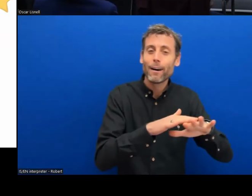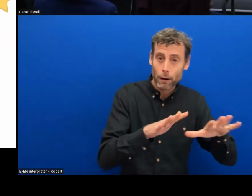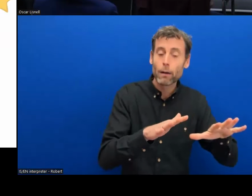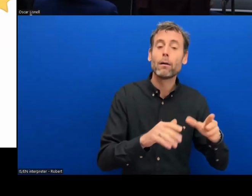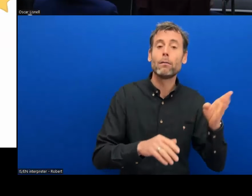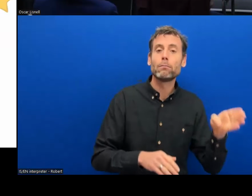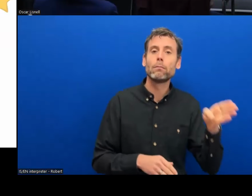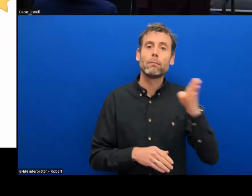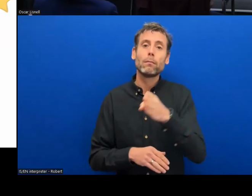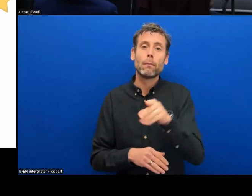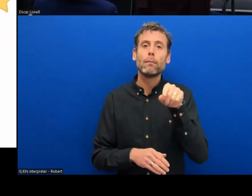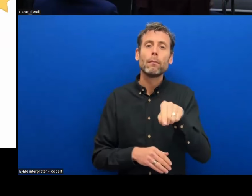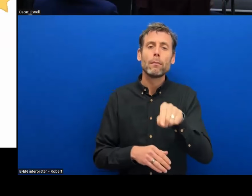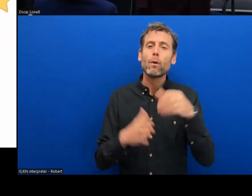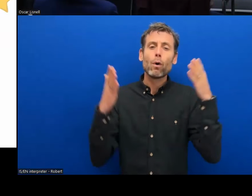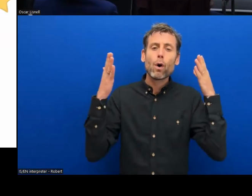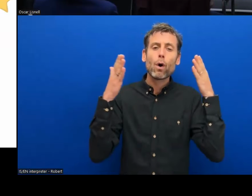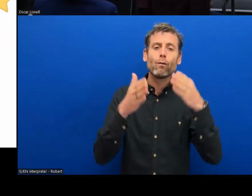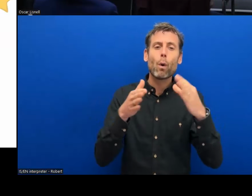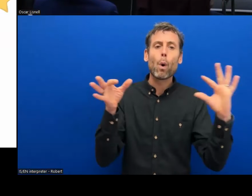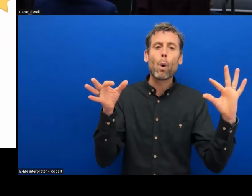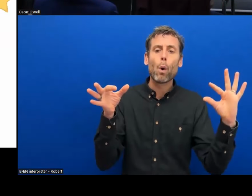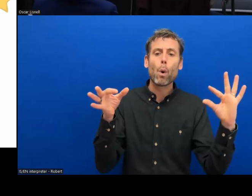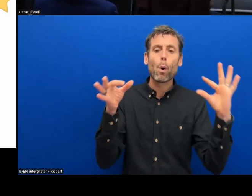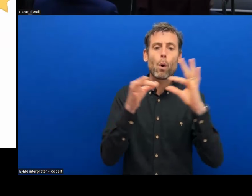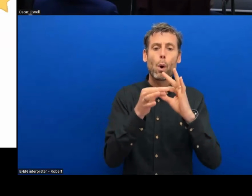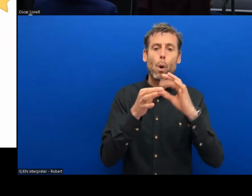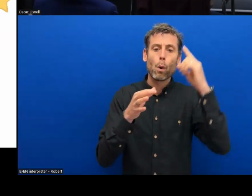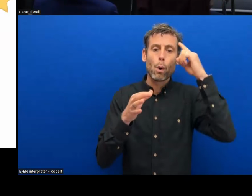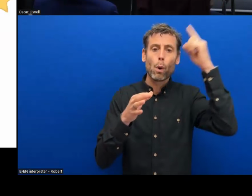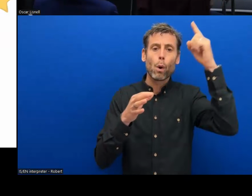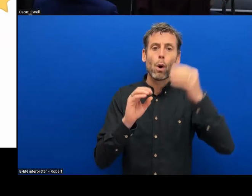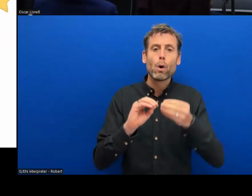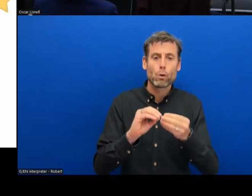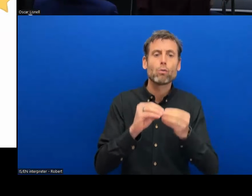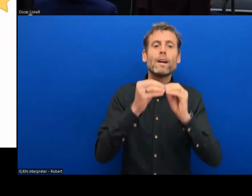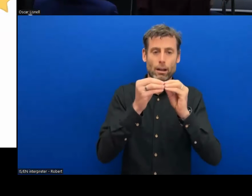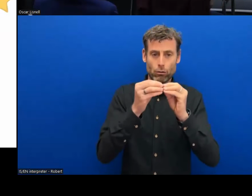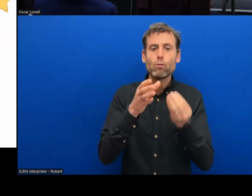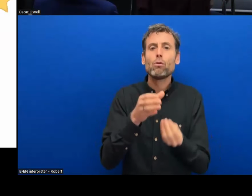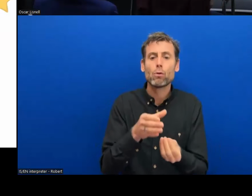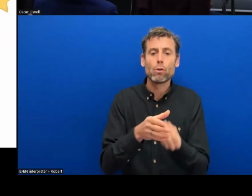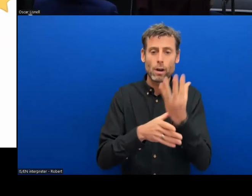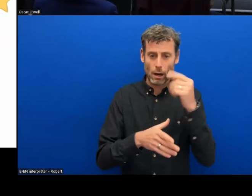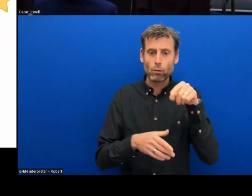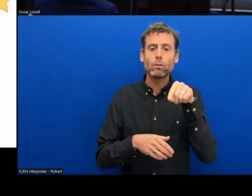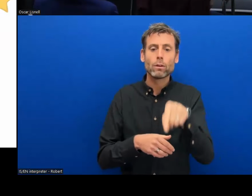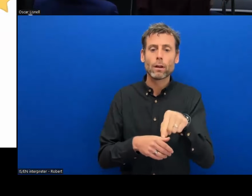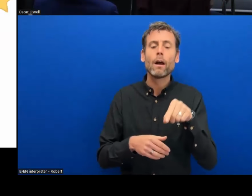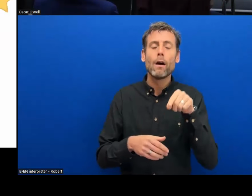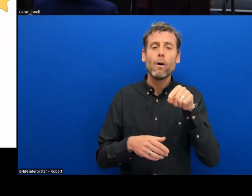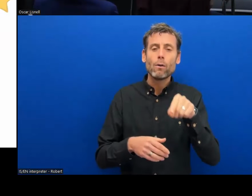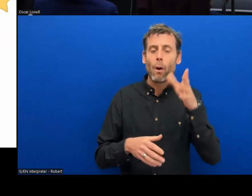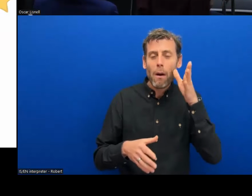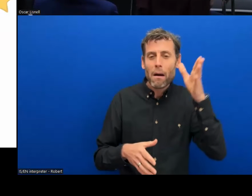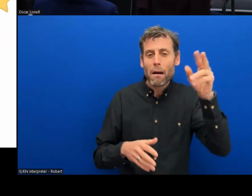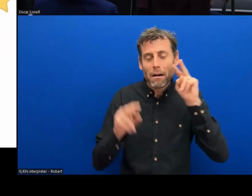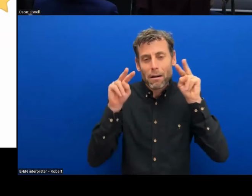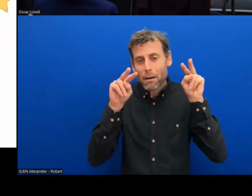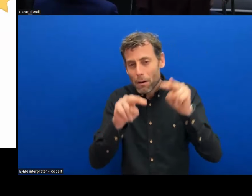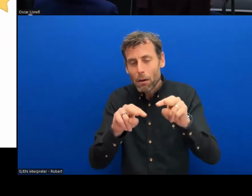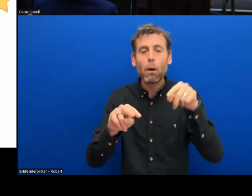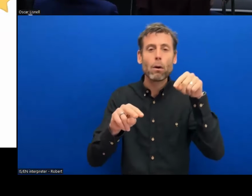be a big topic, especially as Nasrine said, Stanford University has already developed some platforms. There'll be new opportunities to be further engaged in